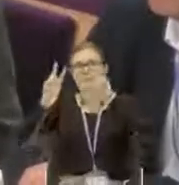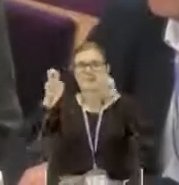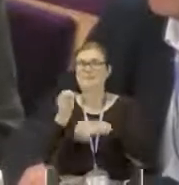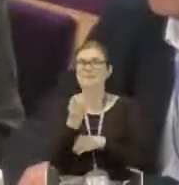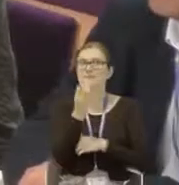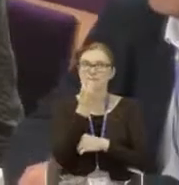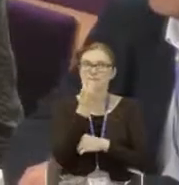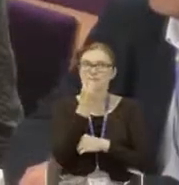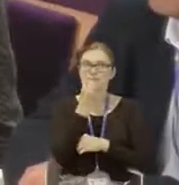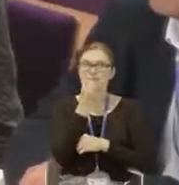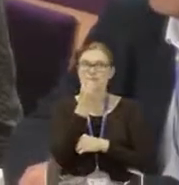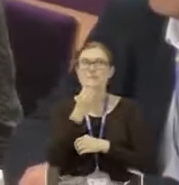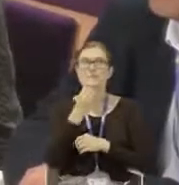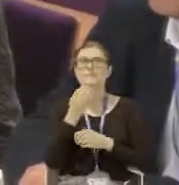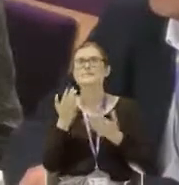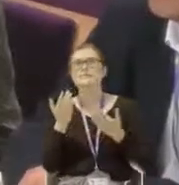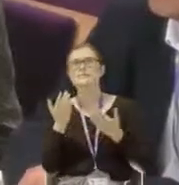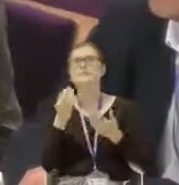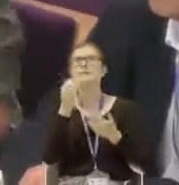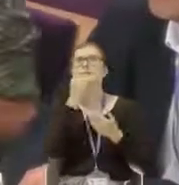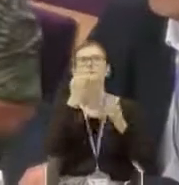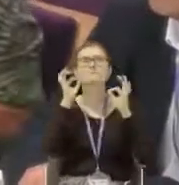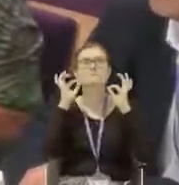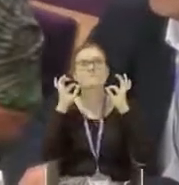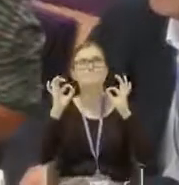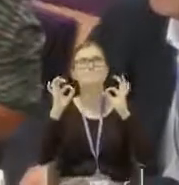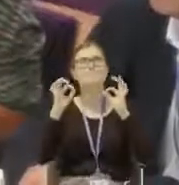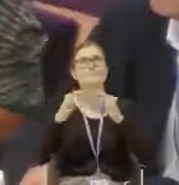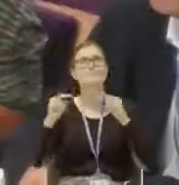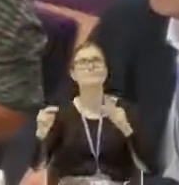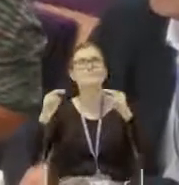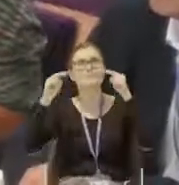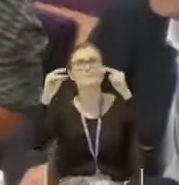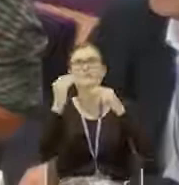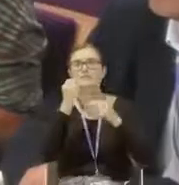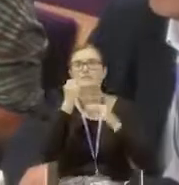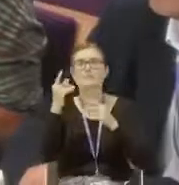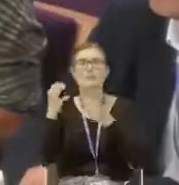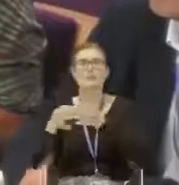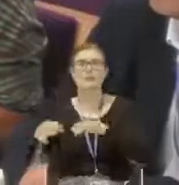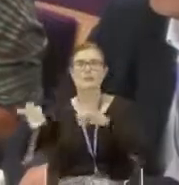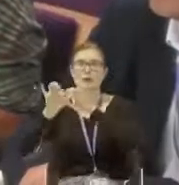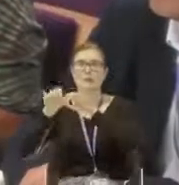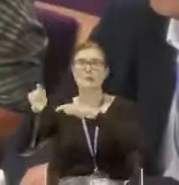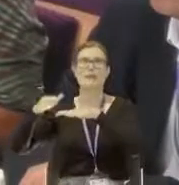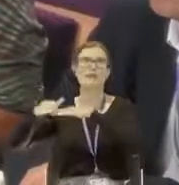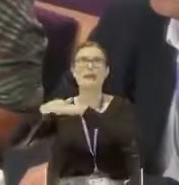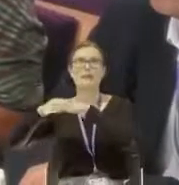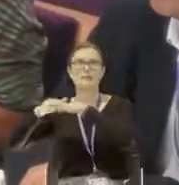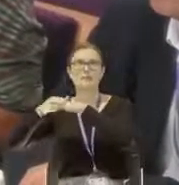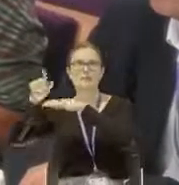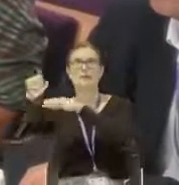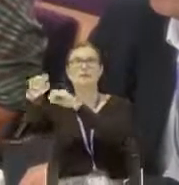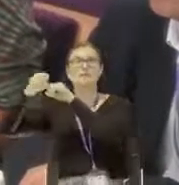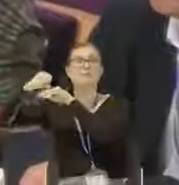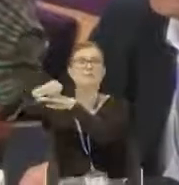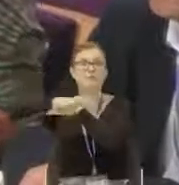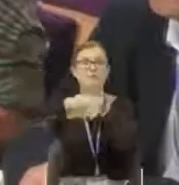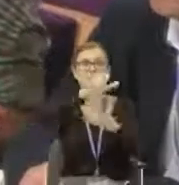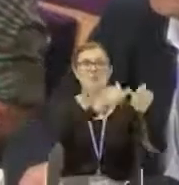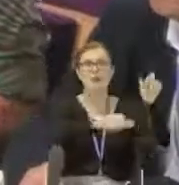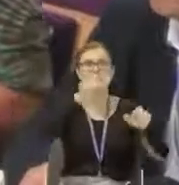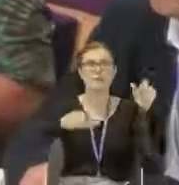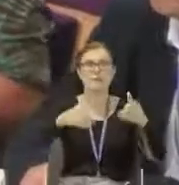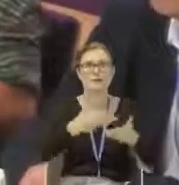off, I'm very happy to hand the floor to Carola Gunnarsson, Mayor of Sala and the UCLG VP for Europe, to start off